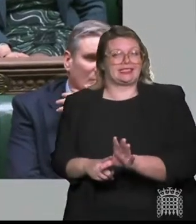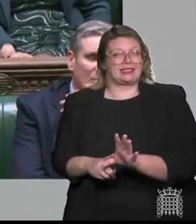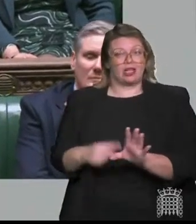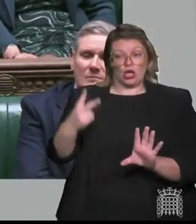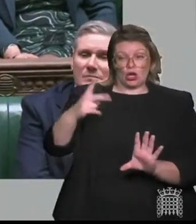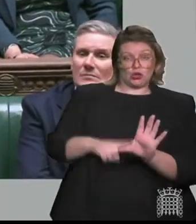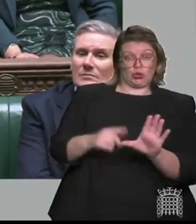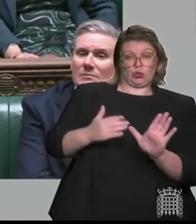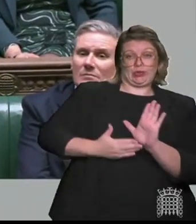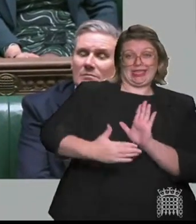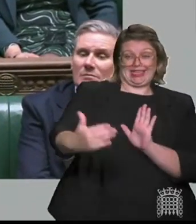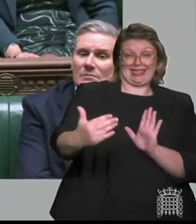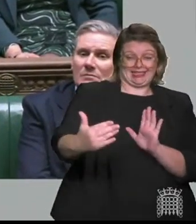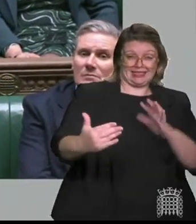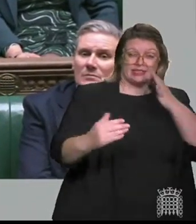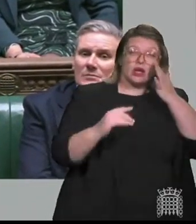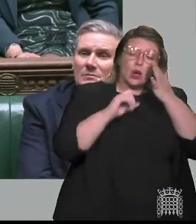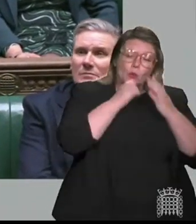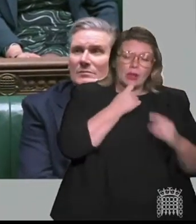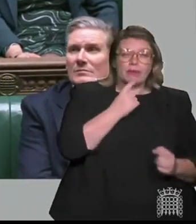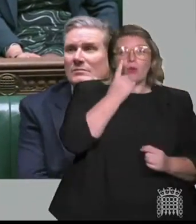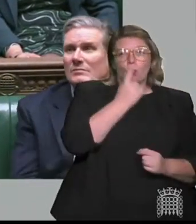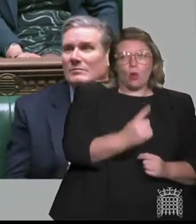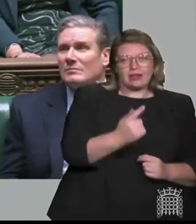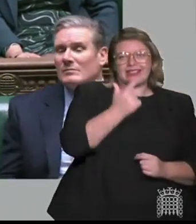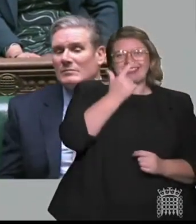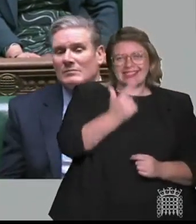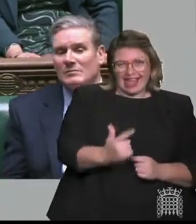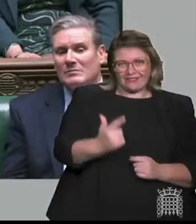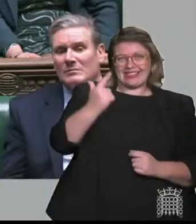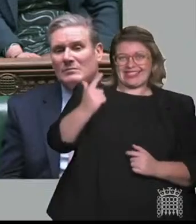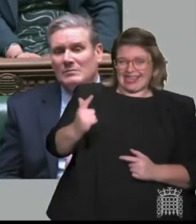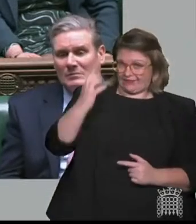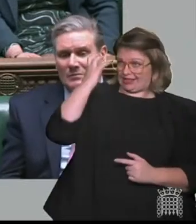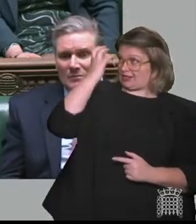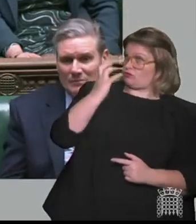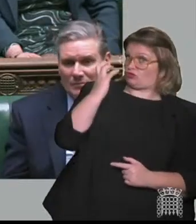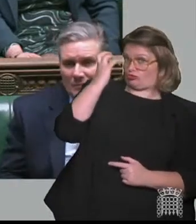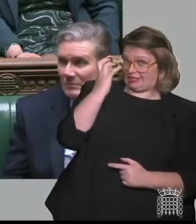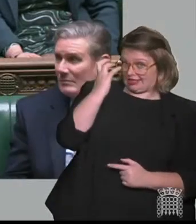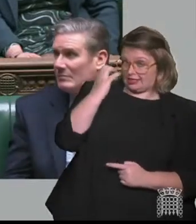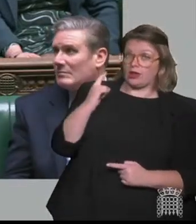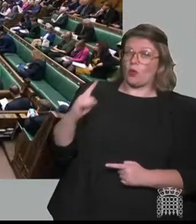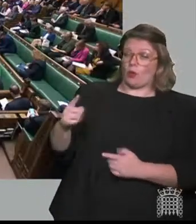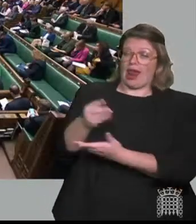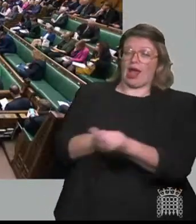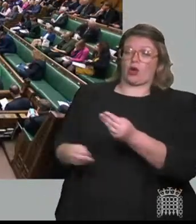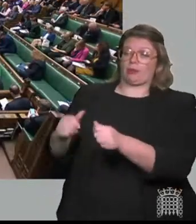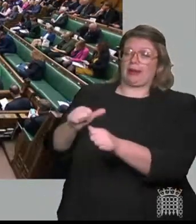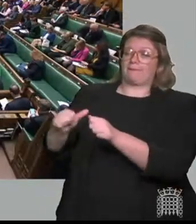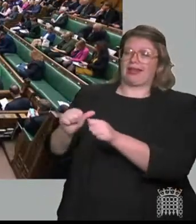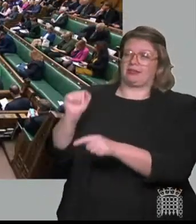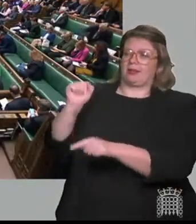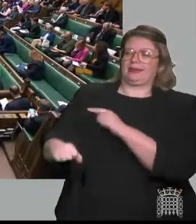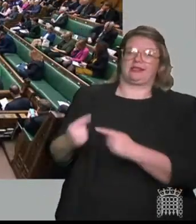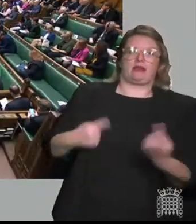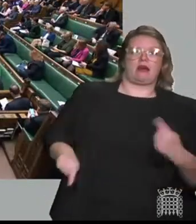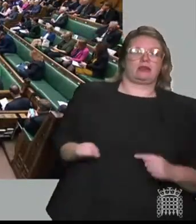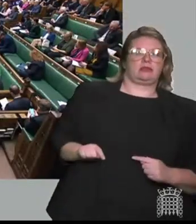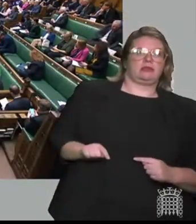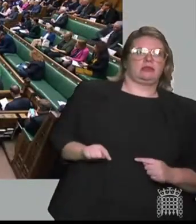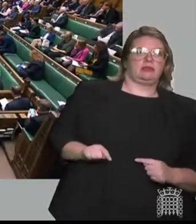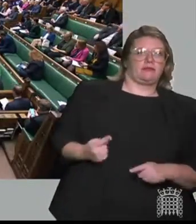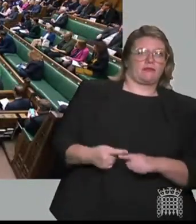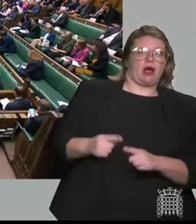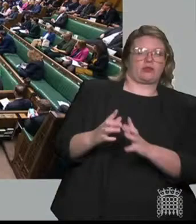than 177 economies are forecast by the IMF to grow faster. Sorry. Don't bother me, Mr.